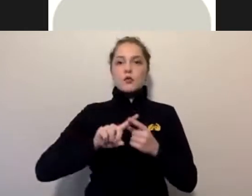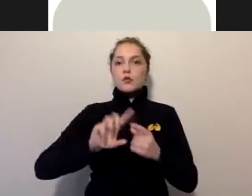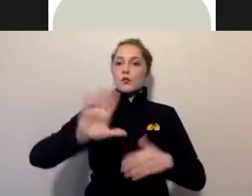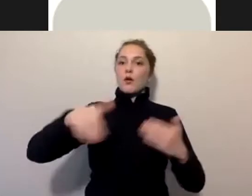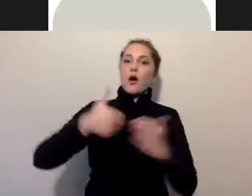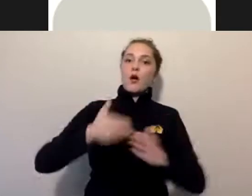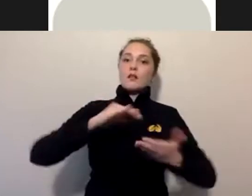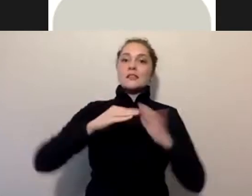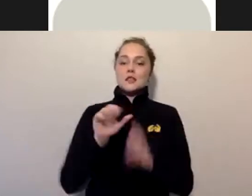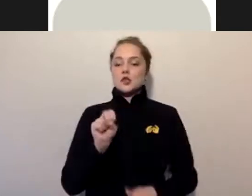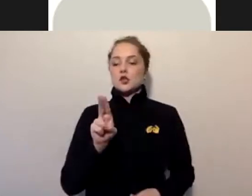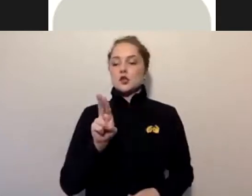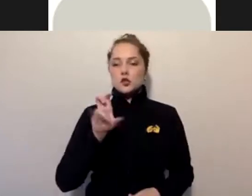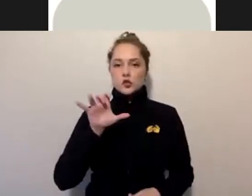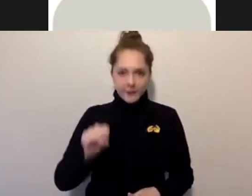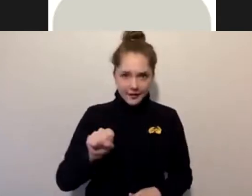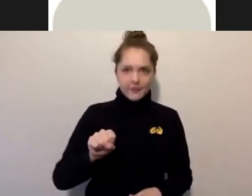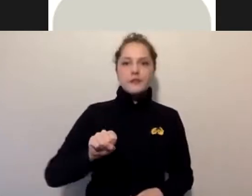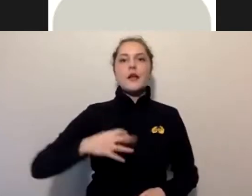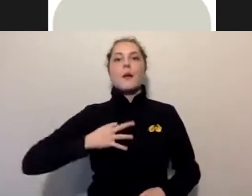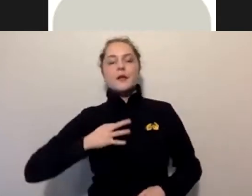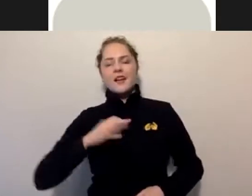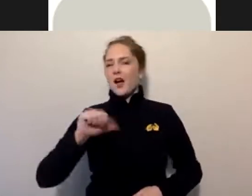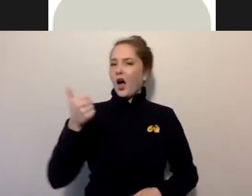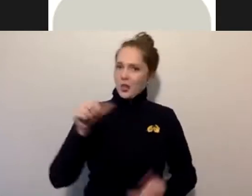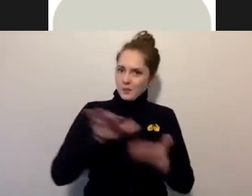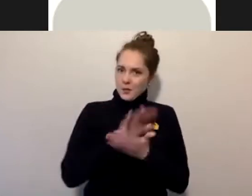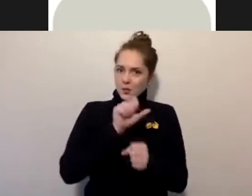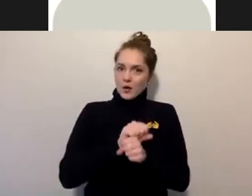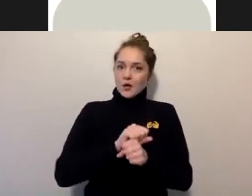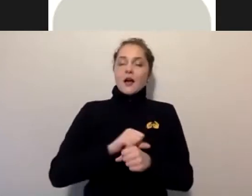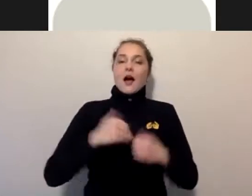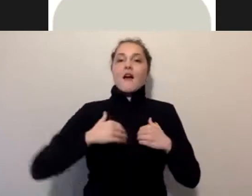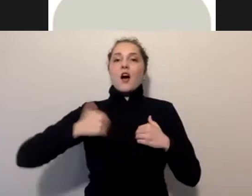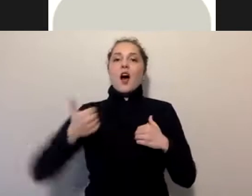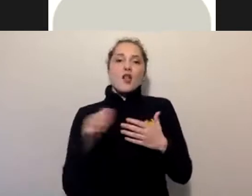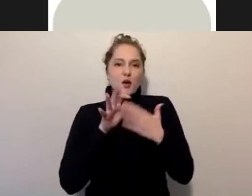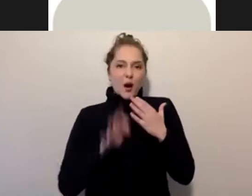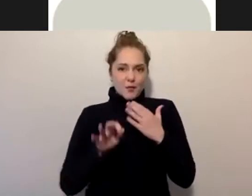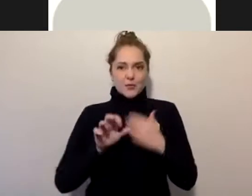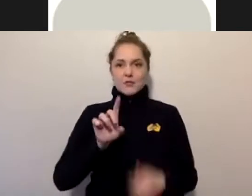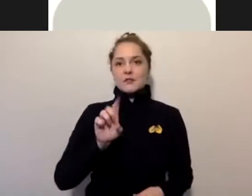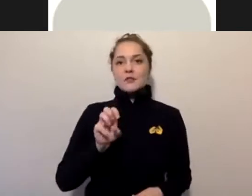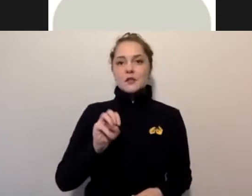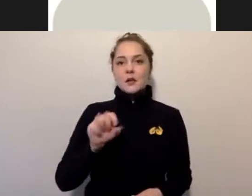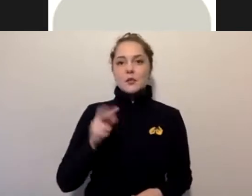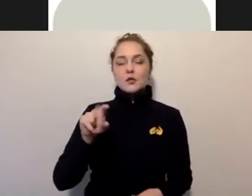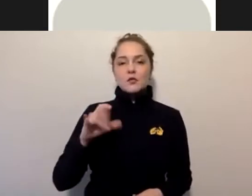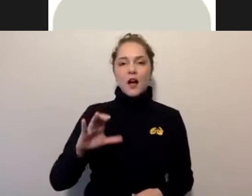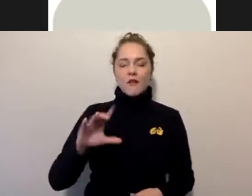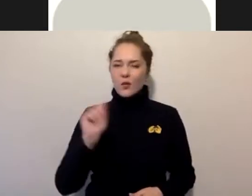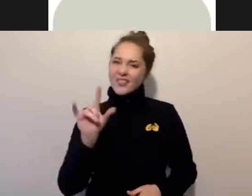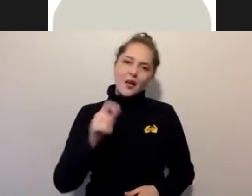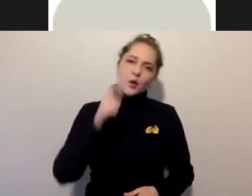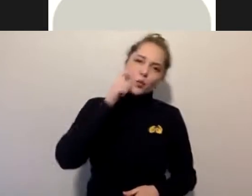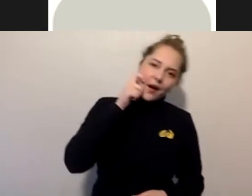surveys, applications, and other forms where other optional demographic questions such as race, ethnicity,